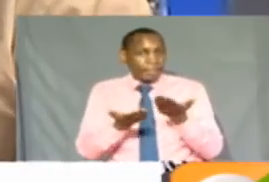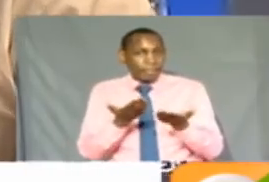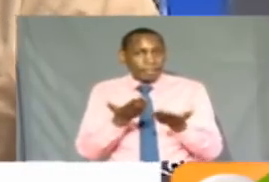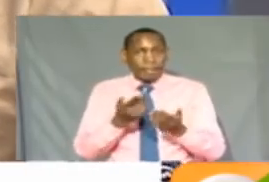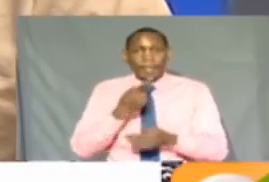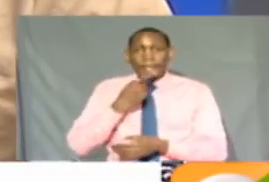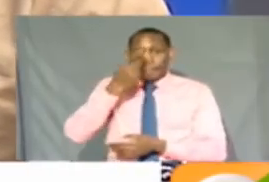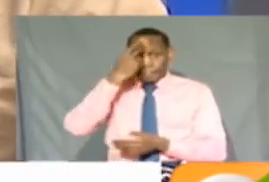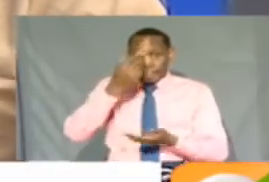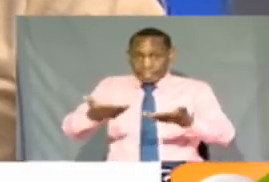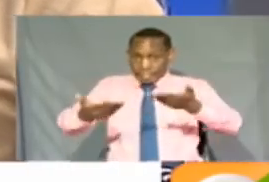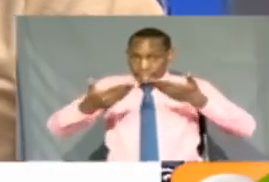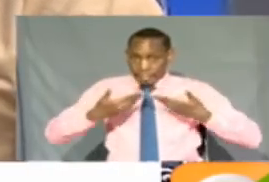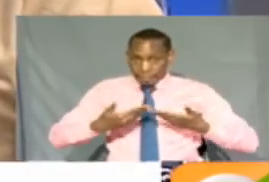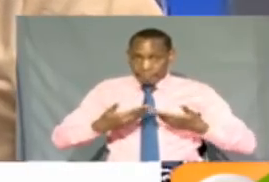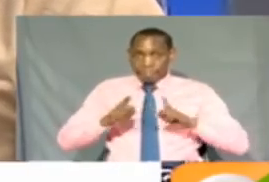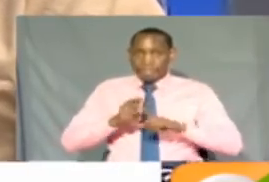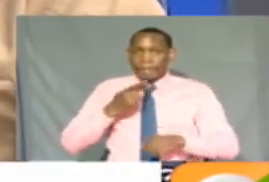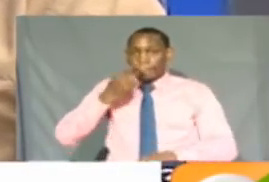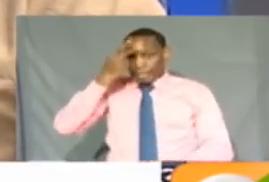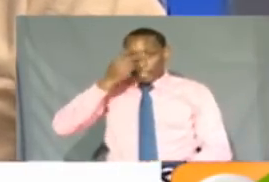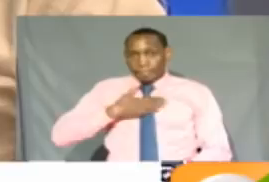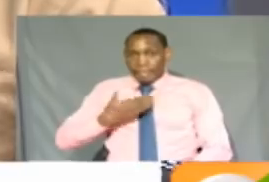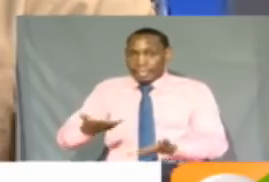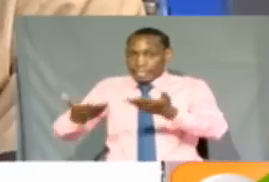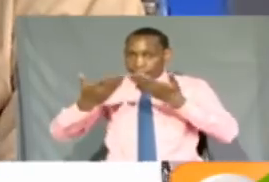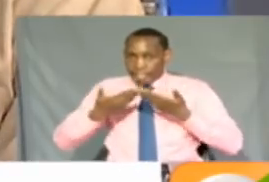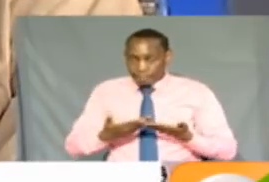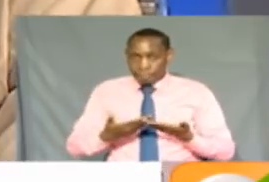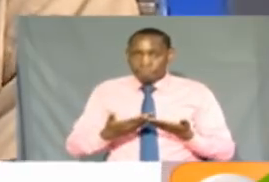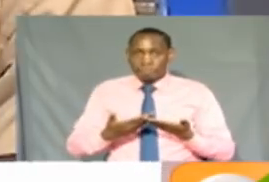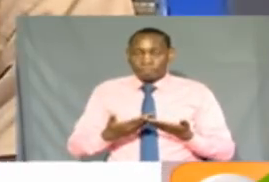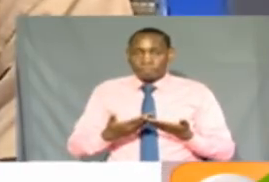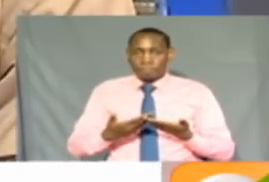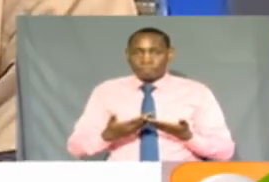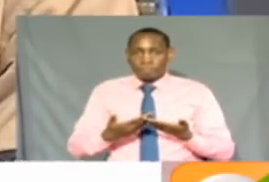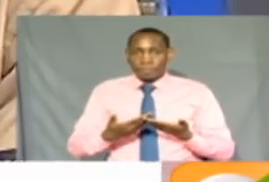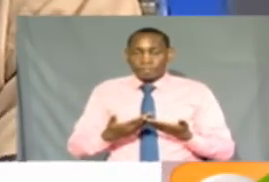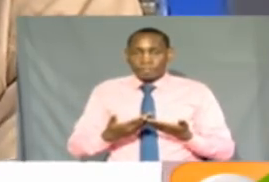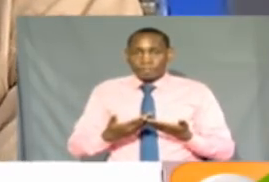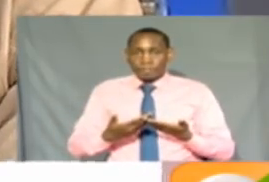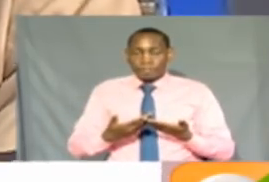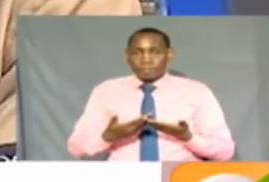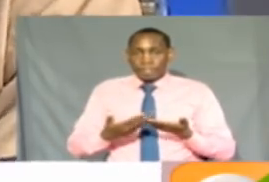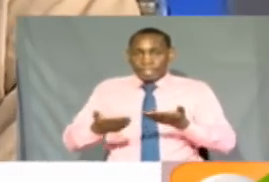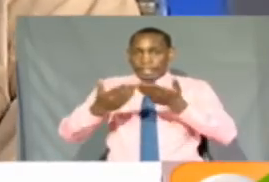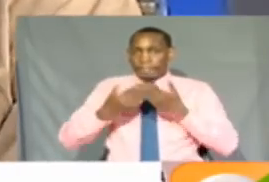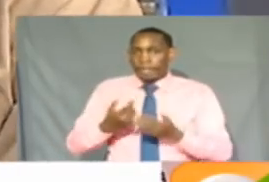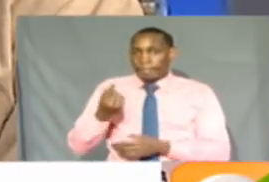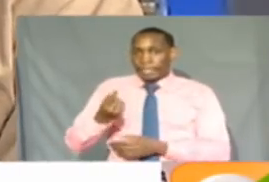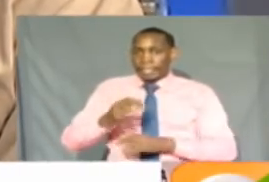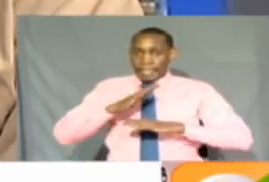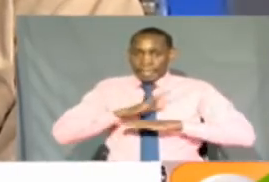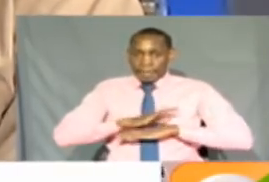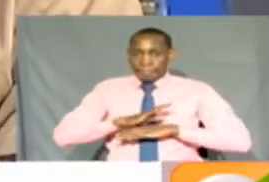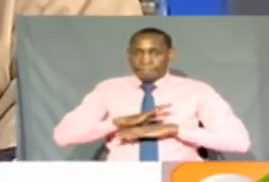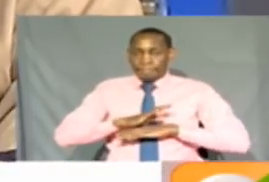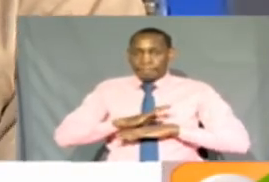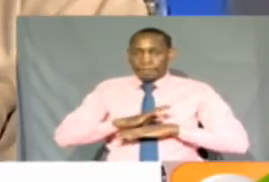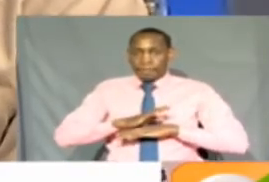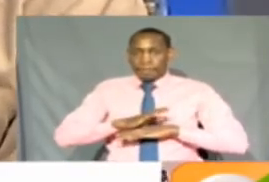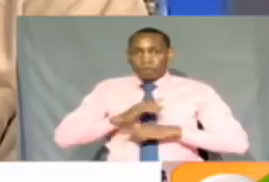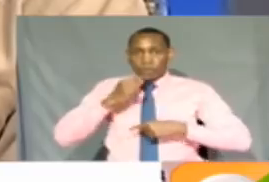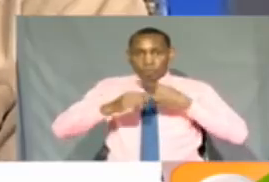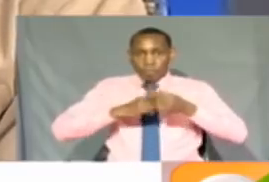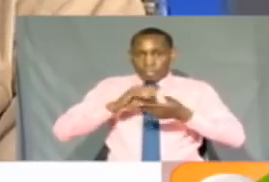the parents is providing, my parents also providing for me. He's providing the money which is just enough for me for a whole semester. And